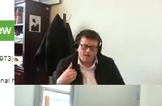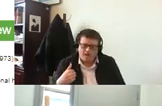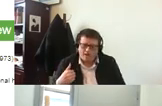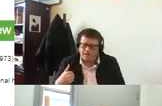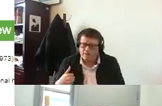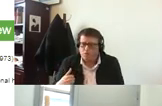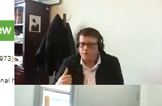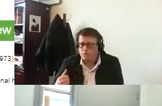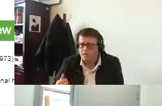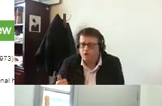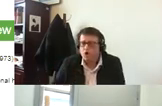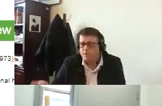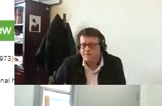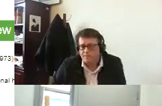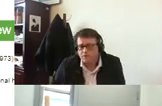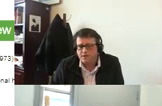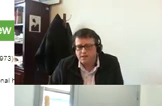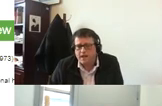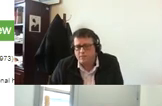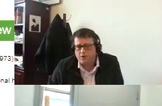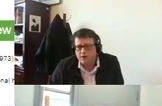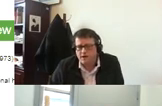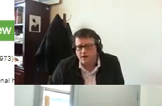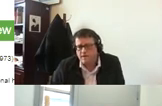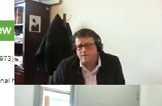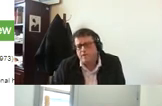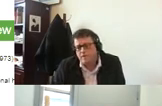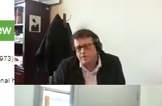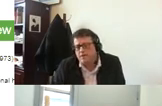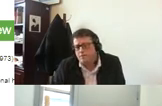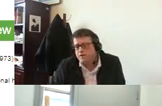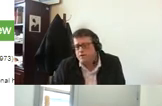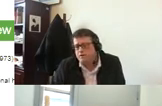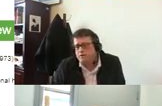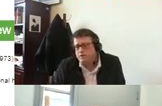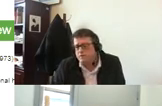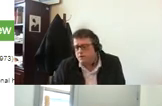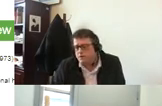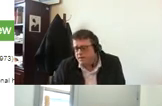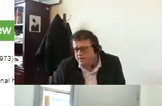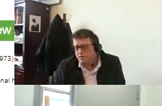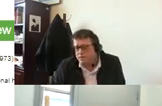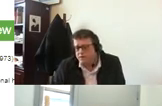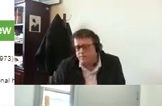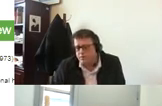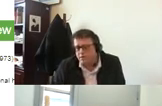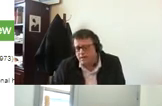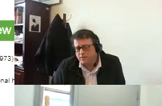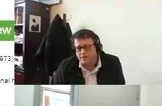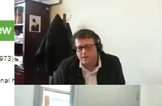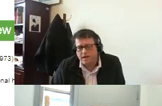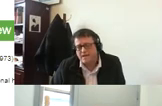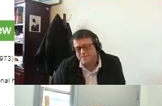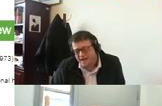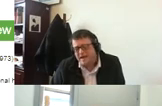my job as that report source to determine if that person is capable or not. If you think the person is at risk of abuse, neglect,